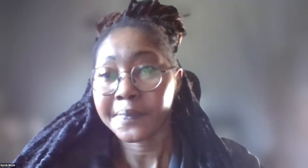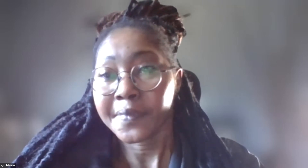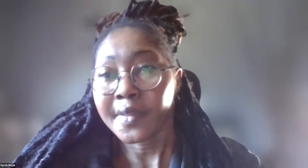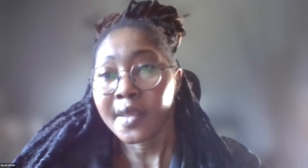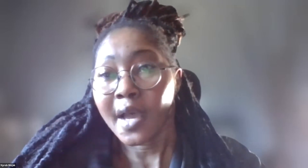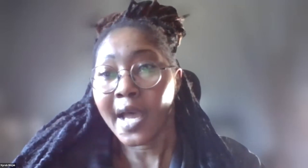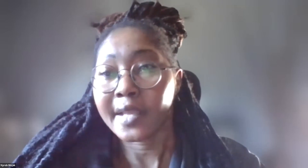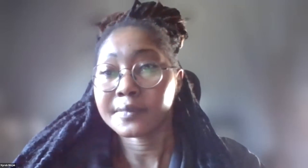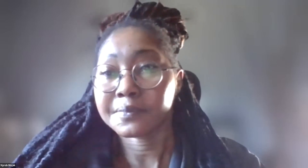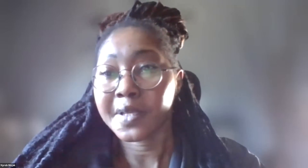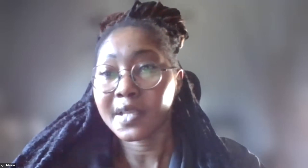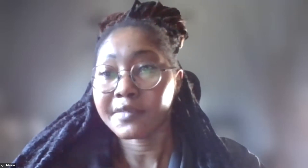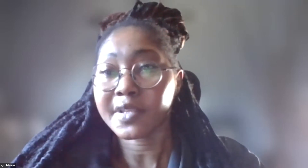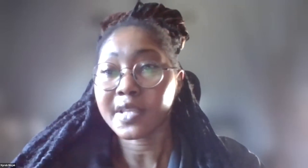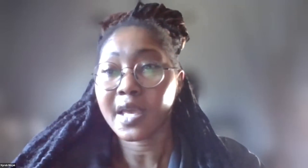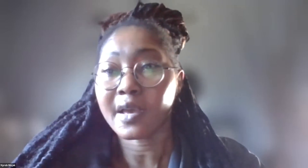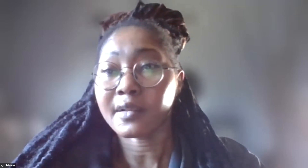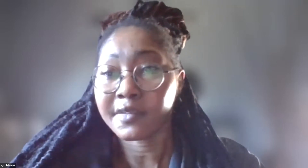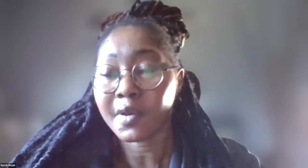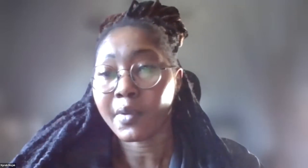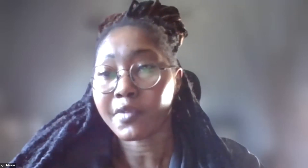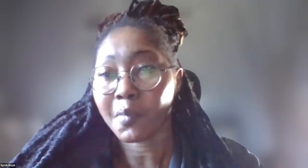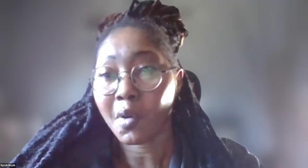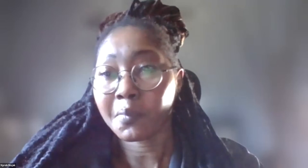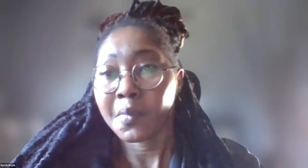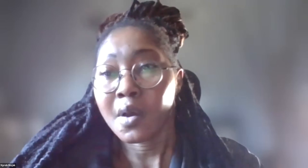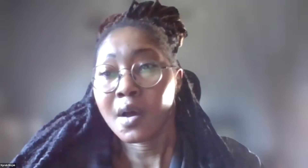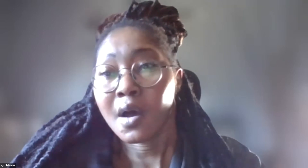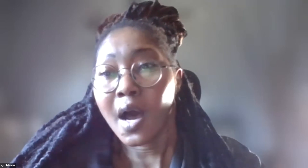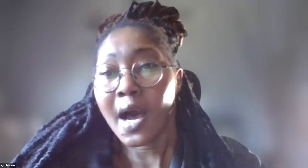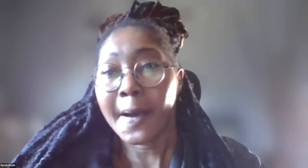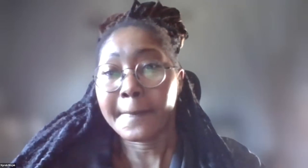there, I had been living away from home